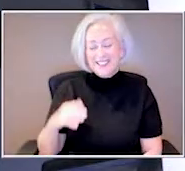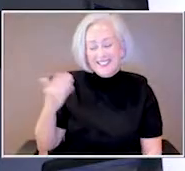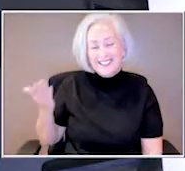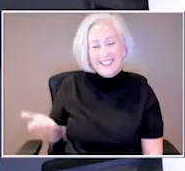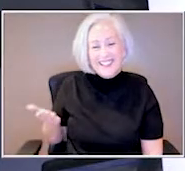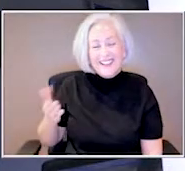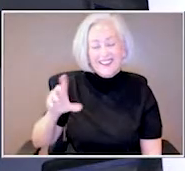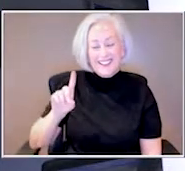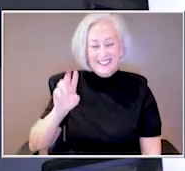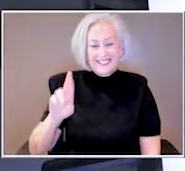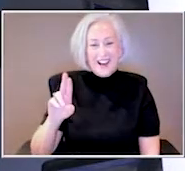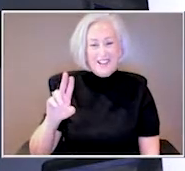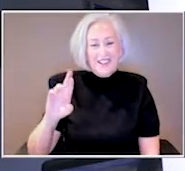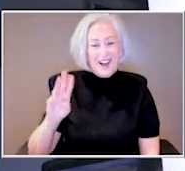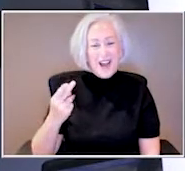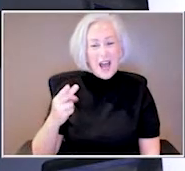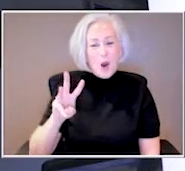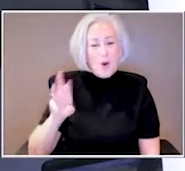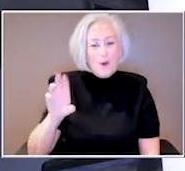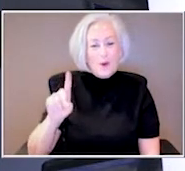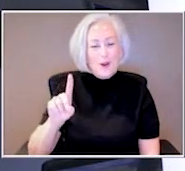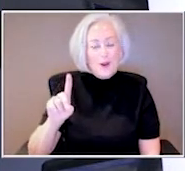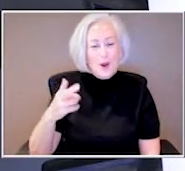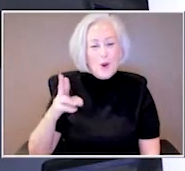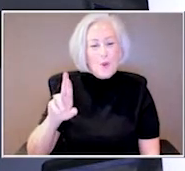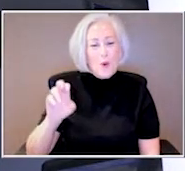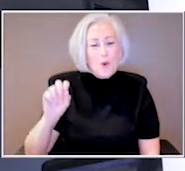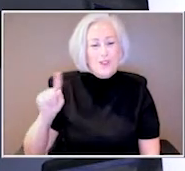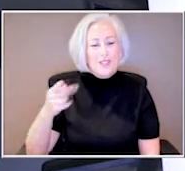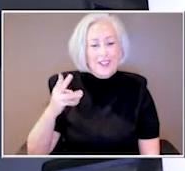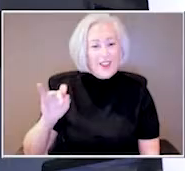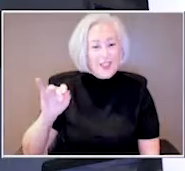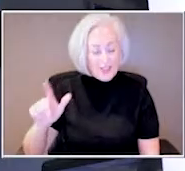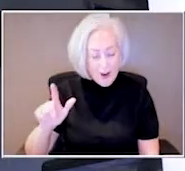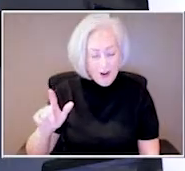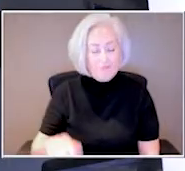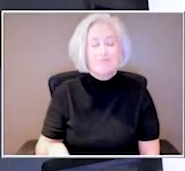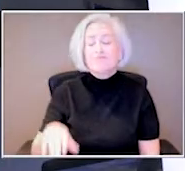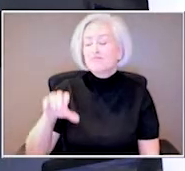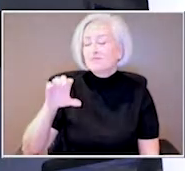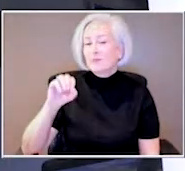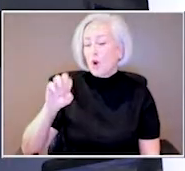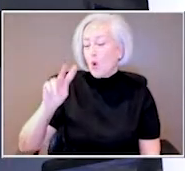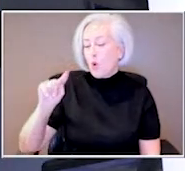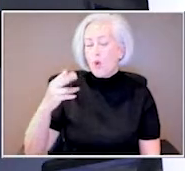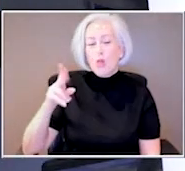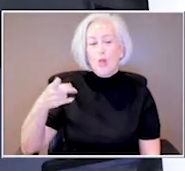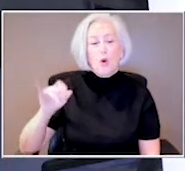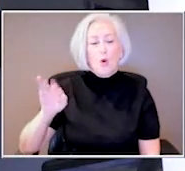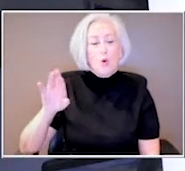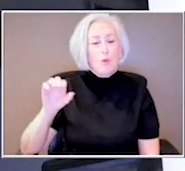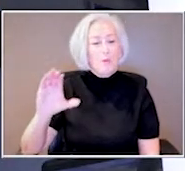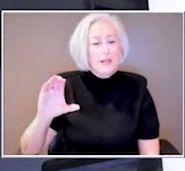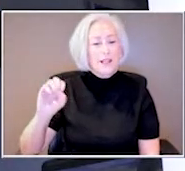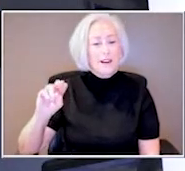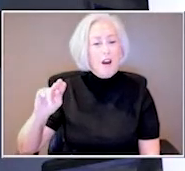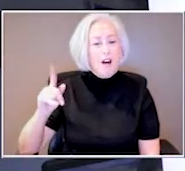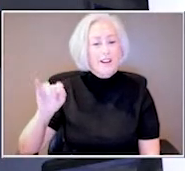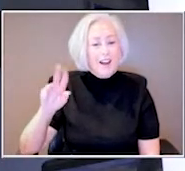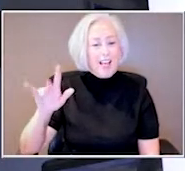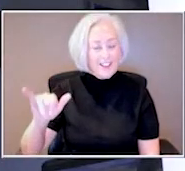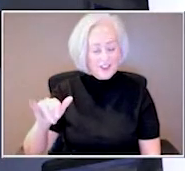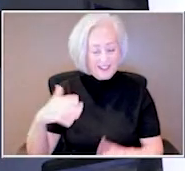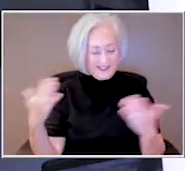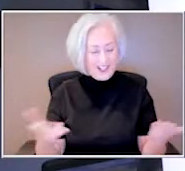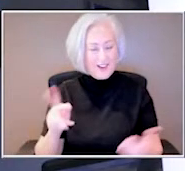an orthopedic oncologist and medical director of the Sarcoma Center here at the University of Kansas Cancer Center. Always great to have you here in studio with